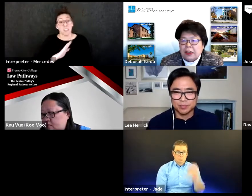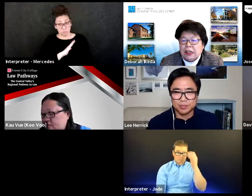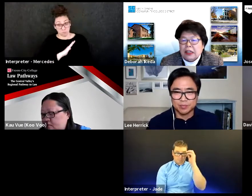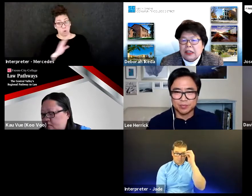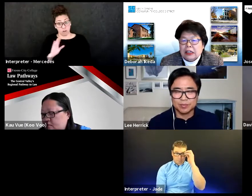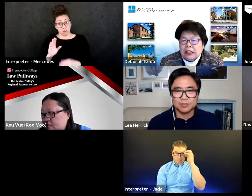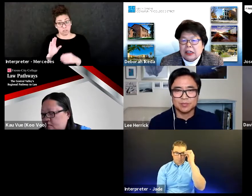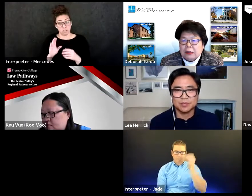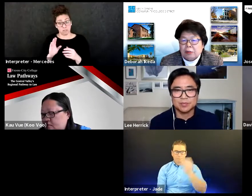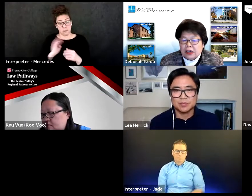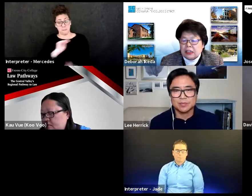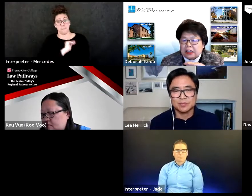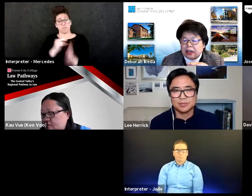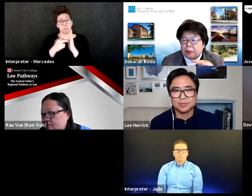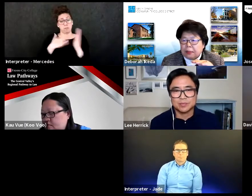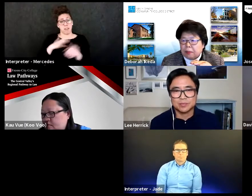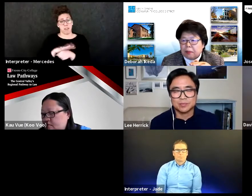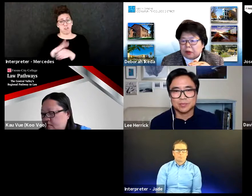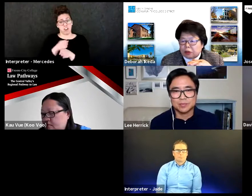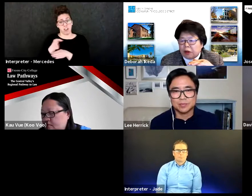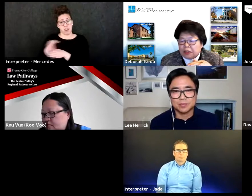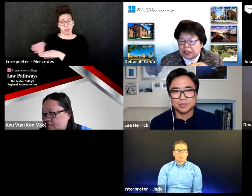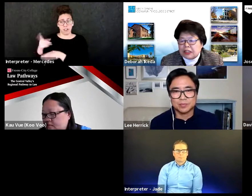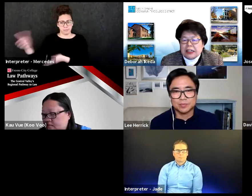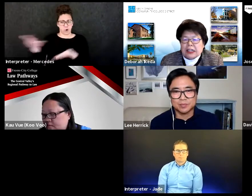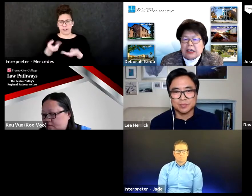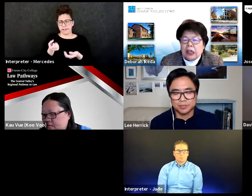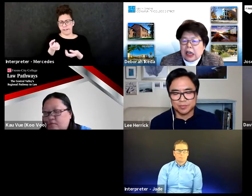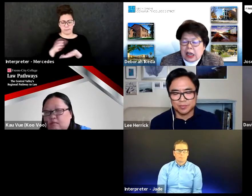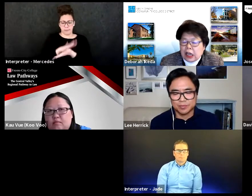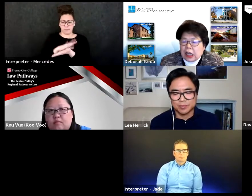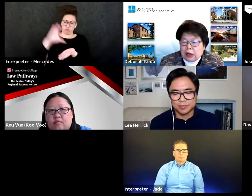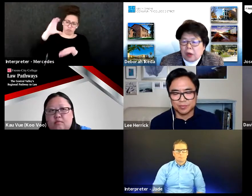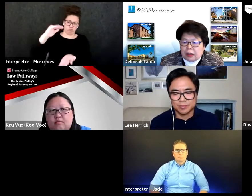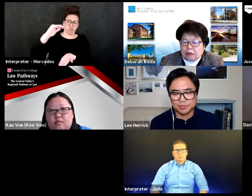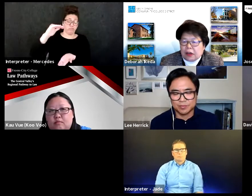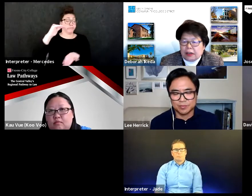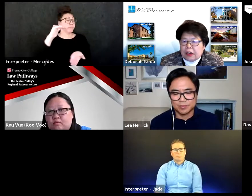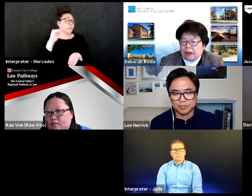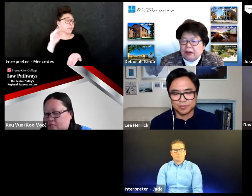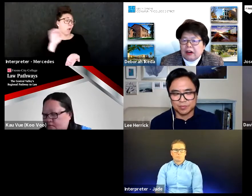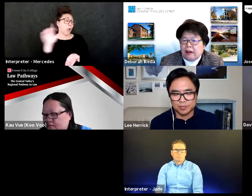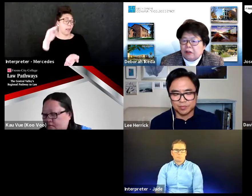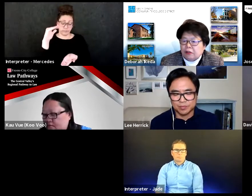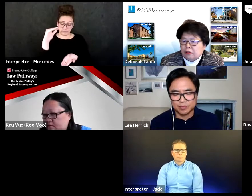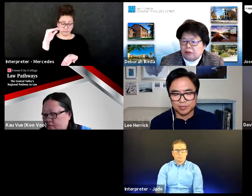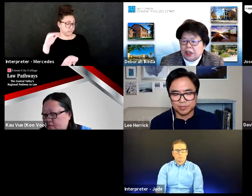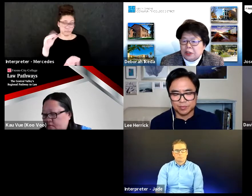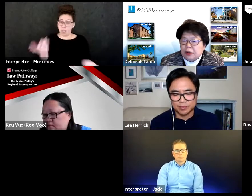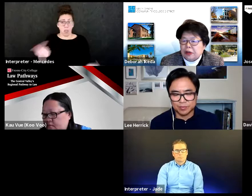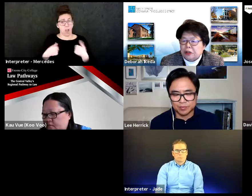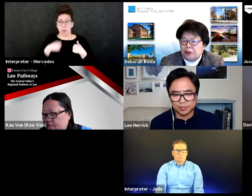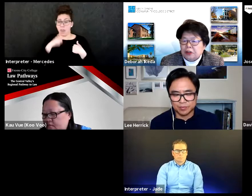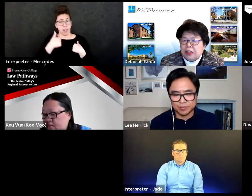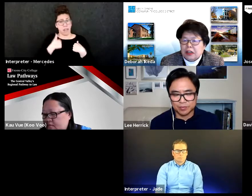my area brought in a stack of paper about 12 inches high saying, well, I didn't have to